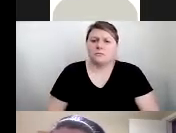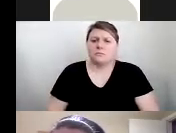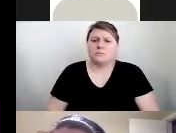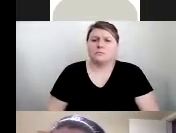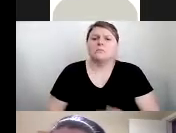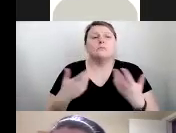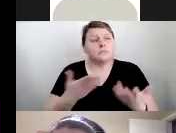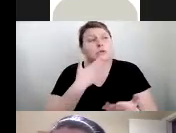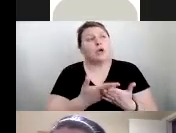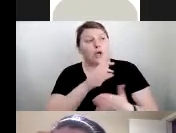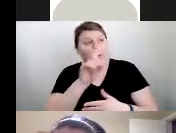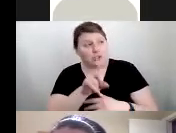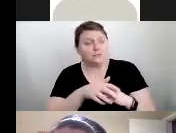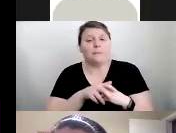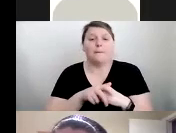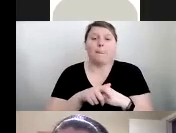so good question.